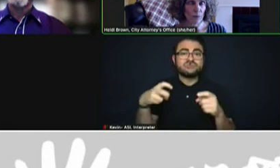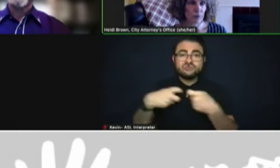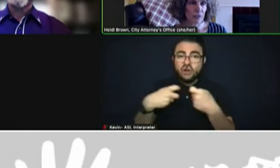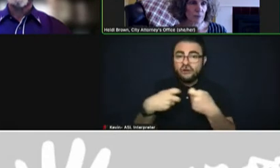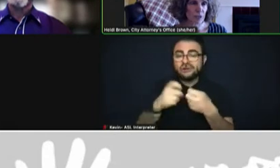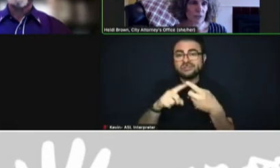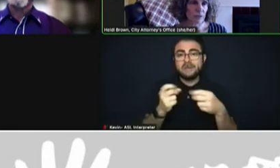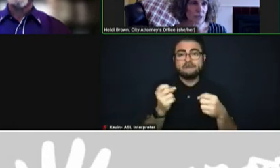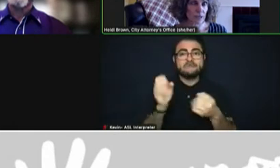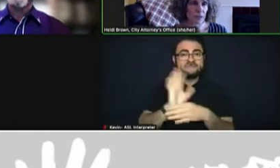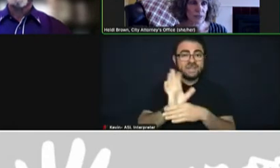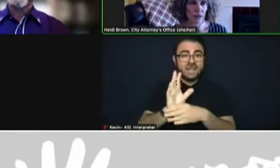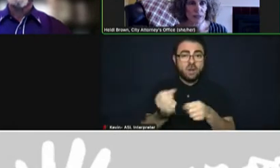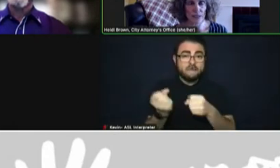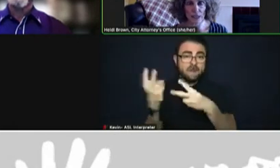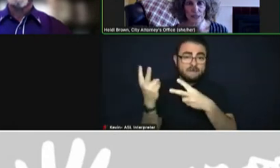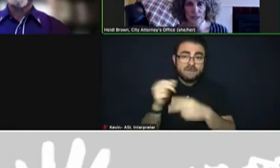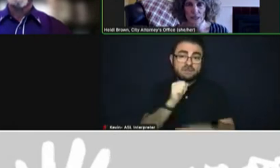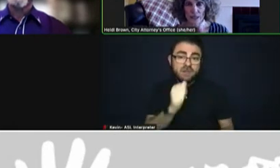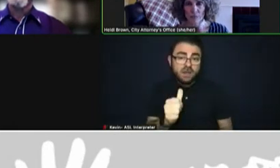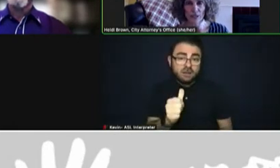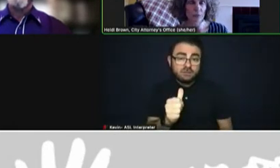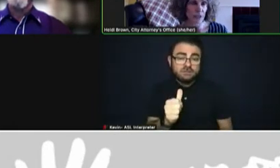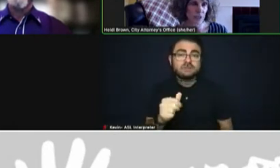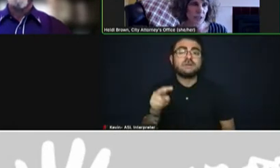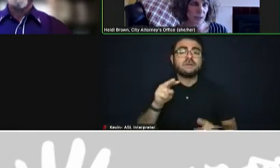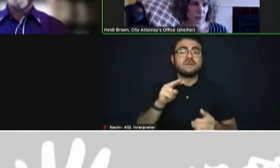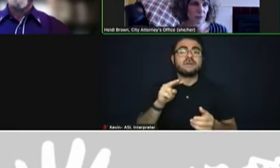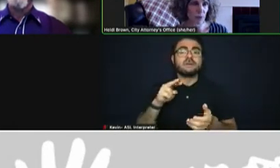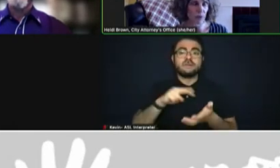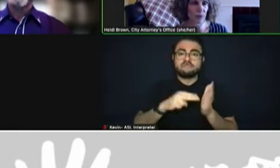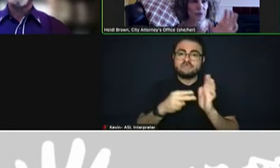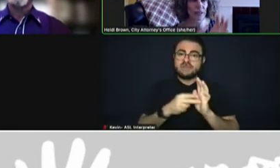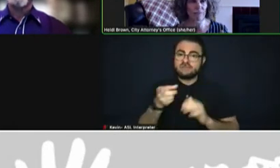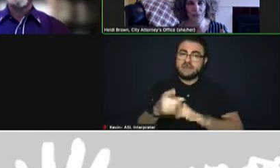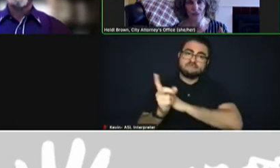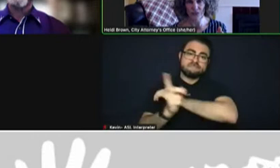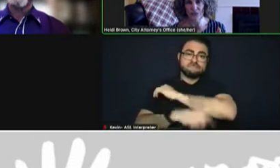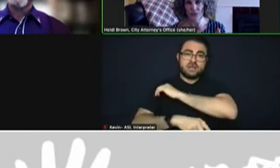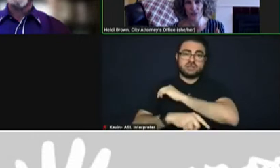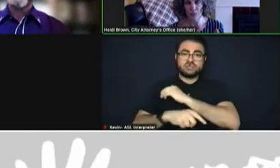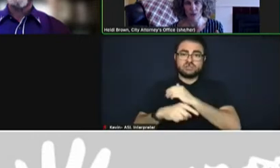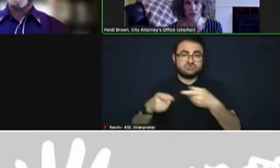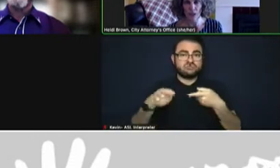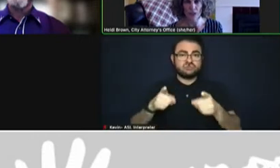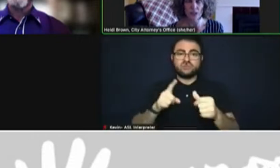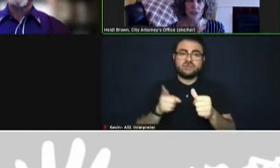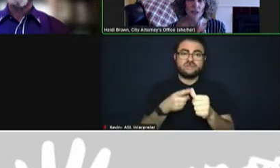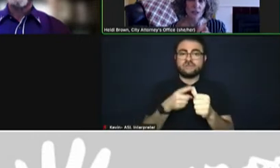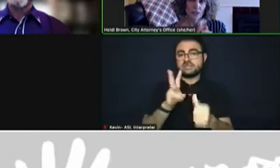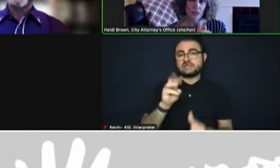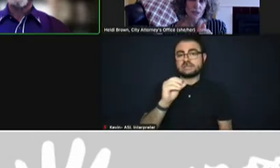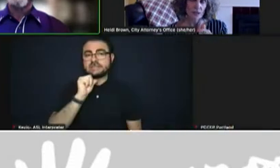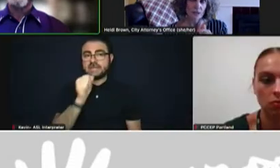that would be something that they would not be subject to discipline for during that first 60-day period.